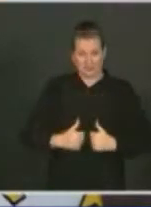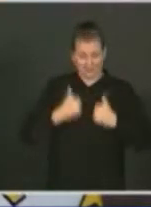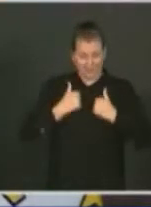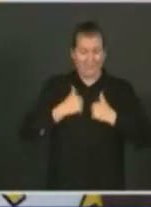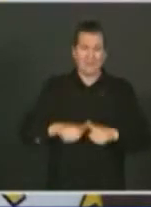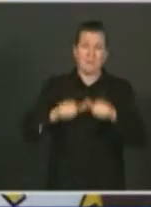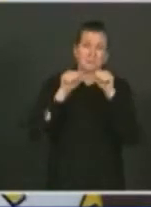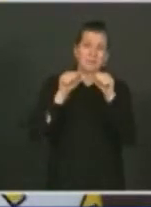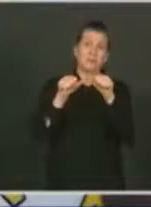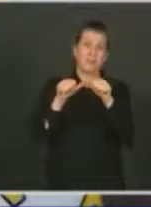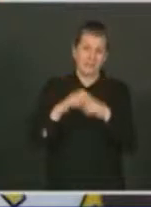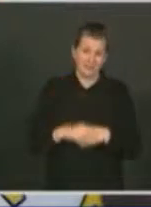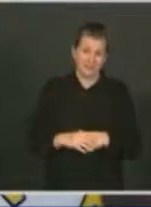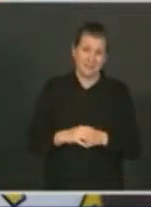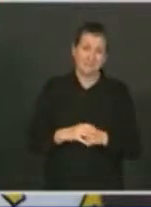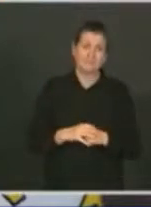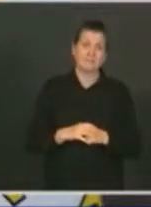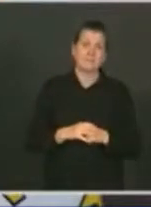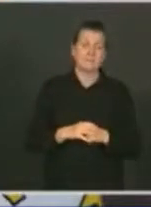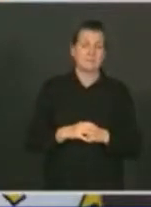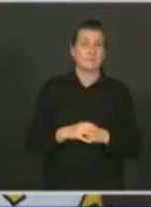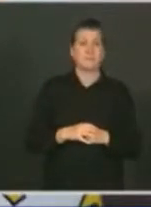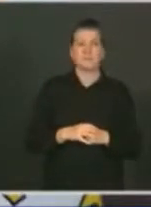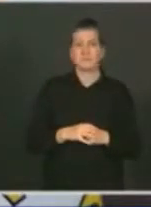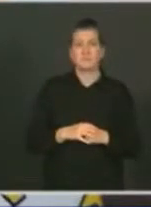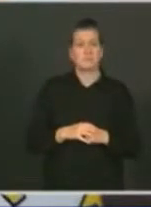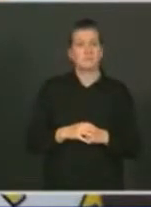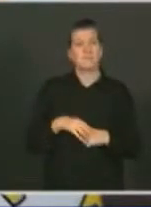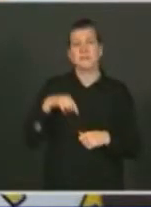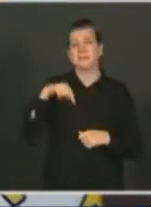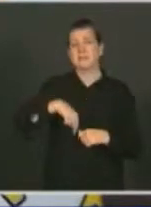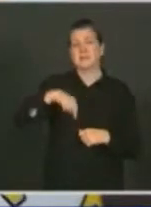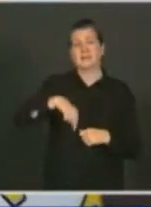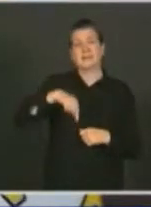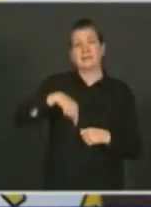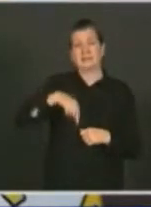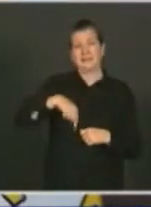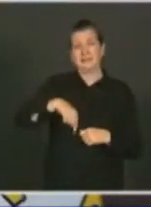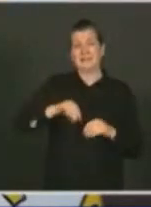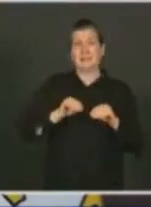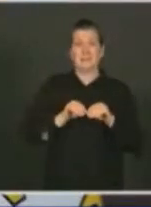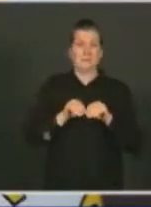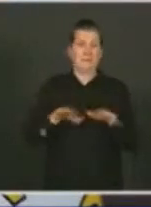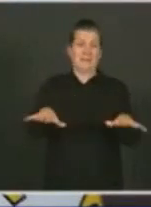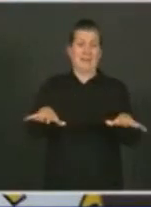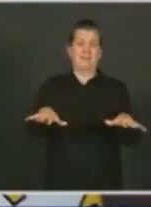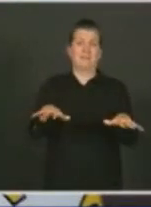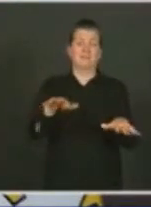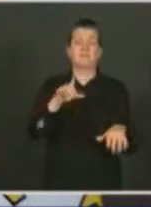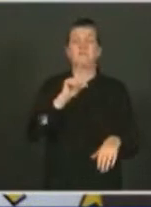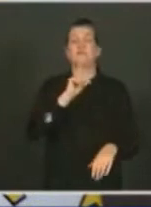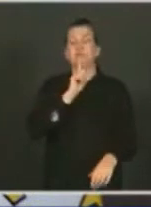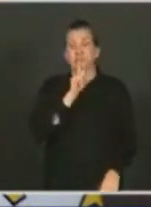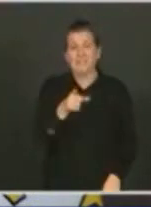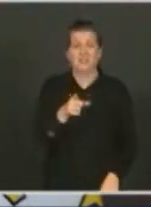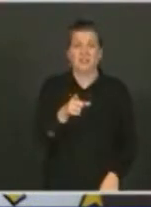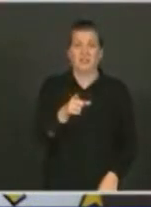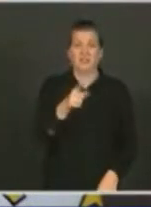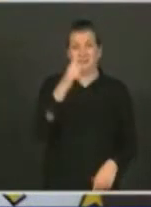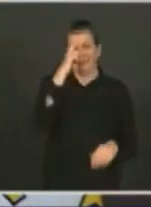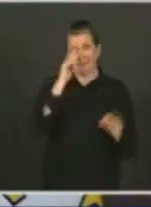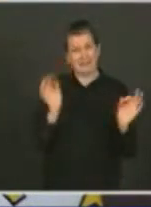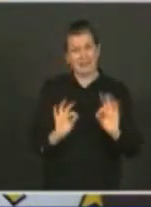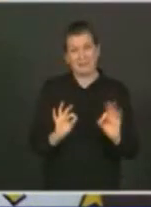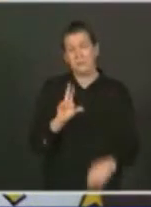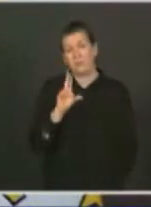cost of this is real, and this pandemic is real. Each of these patients has a real effect on the staff at the